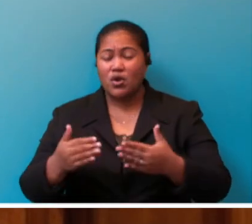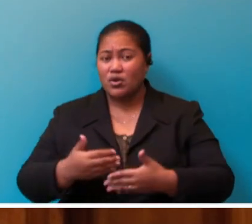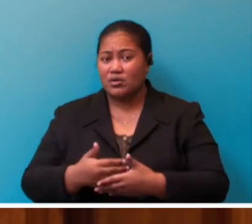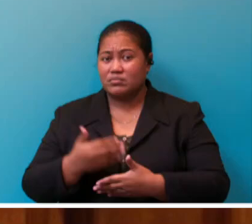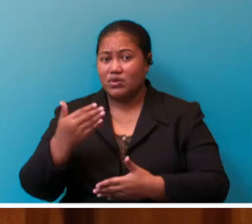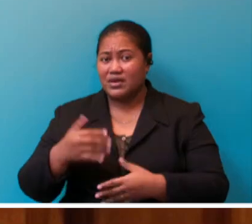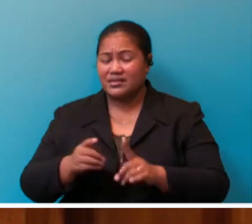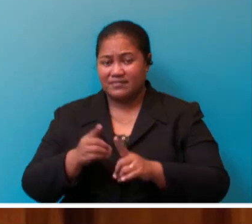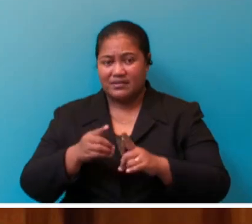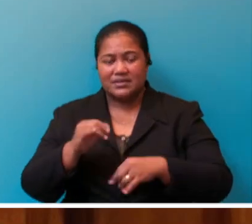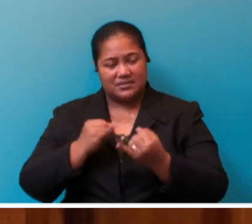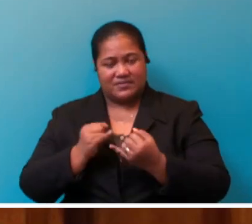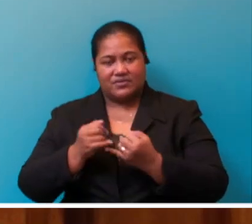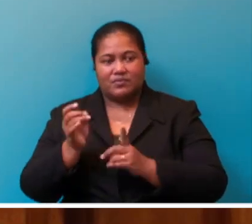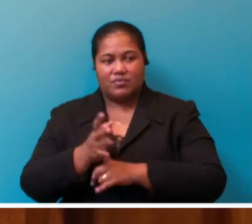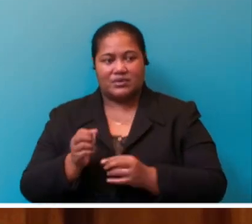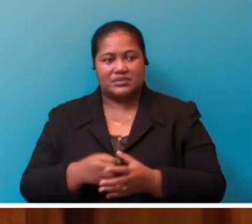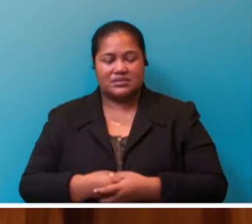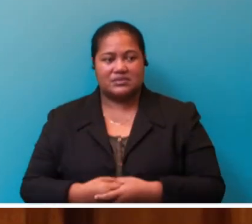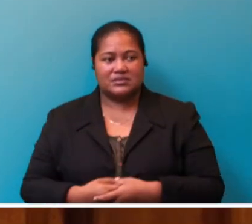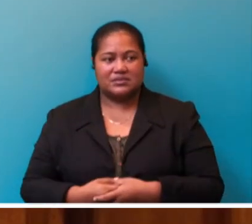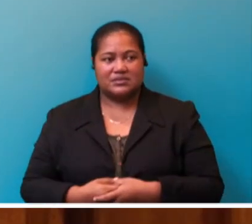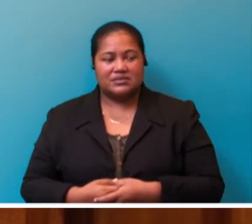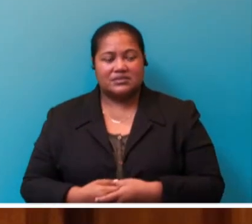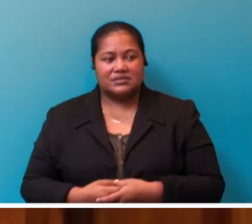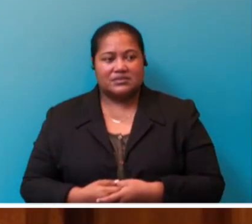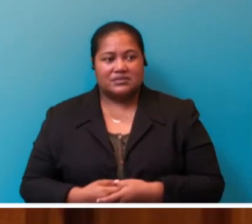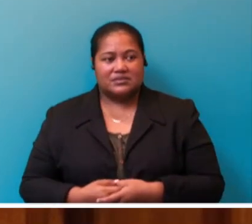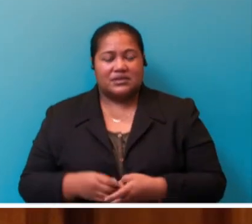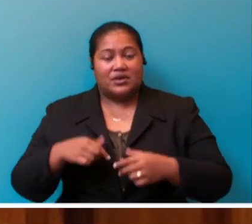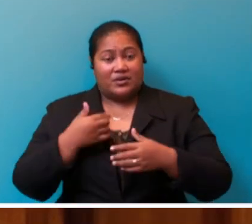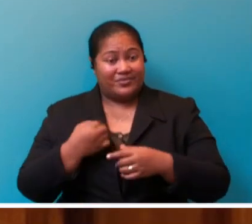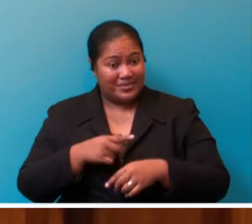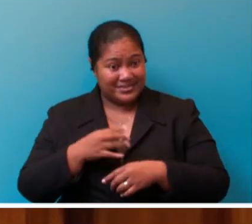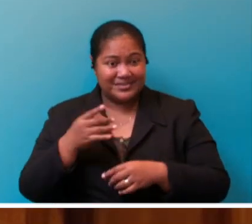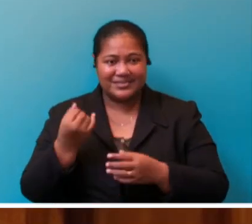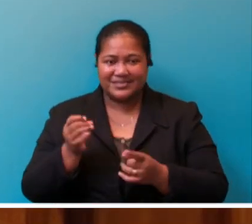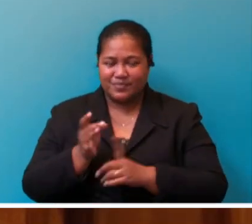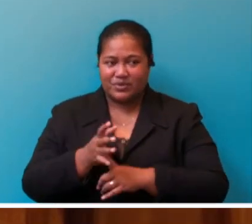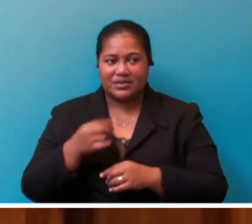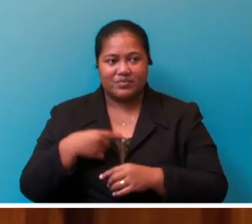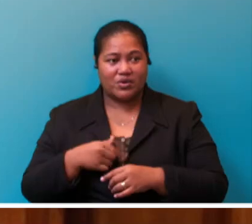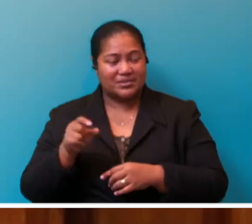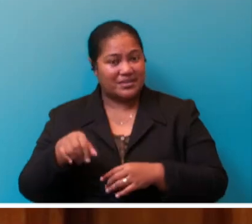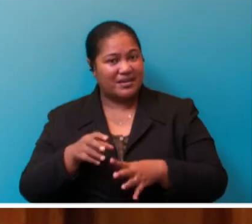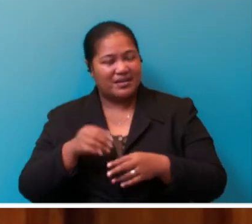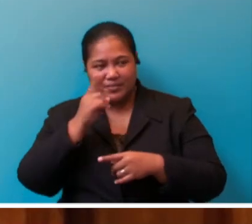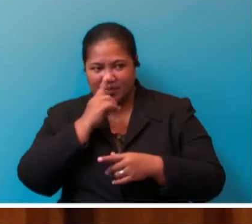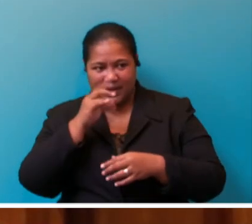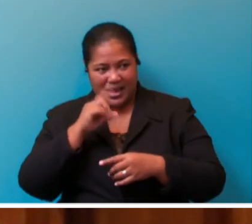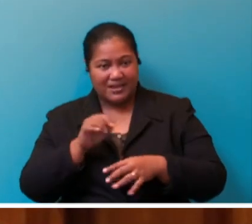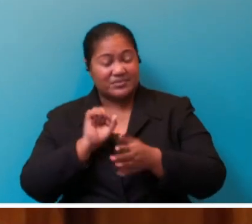important. On average, Mr. Speaker, sir, it is important. Cruise passengers spend $118